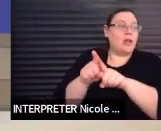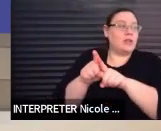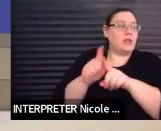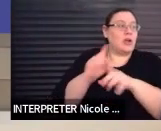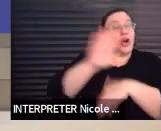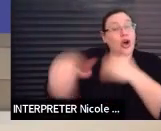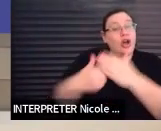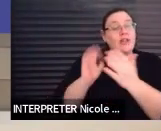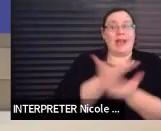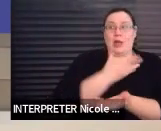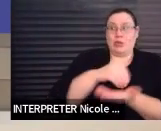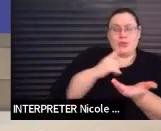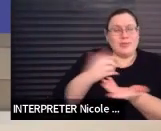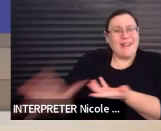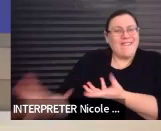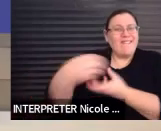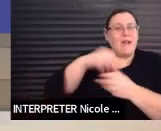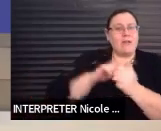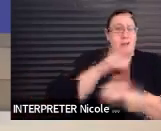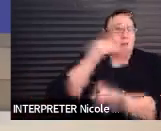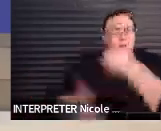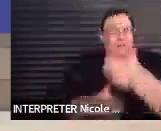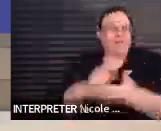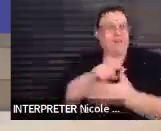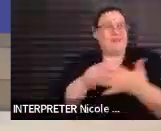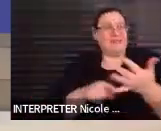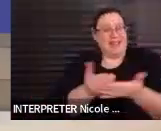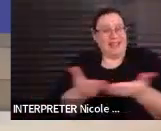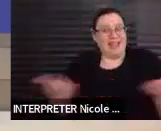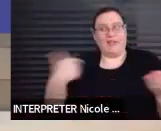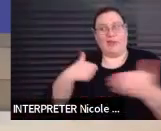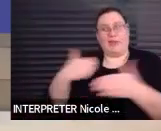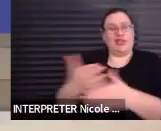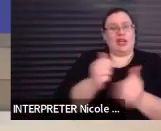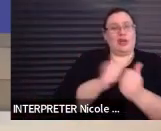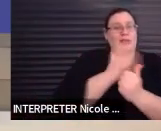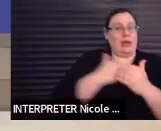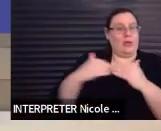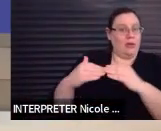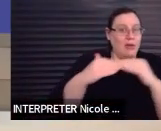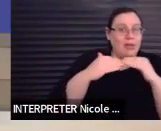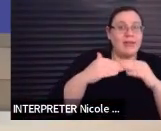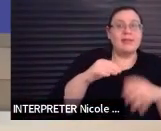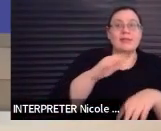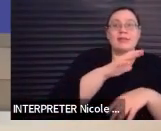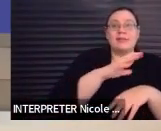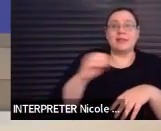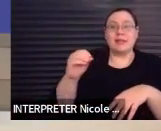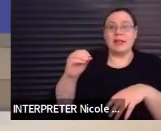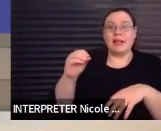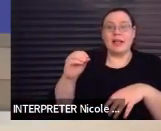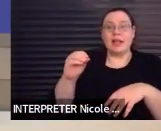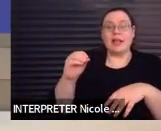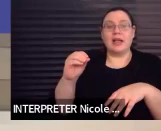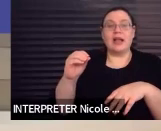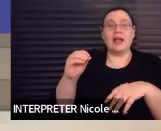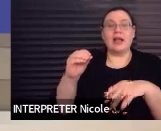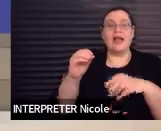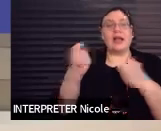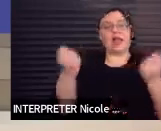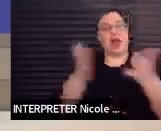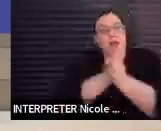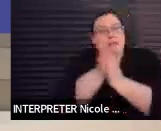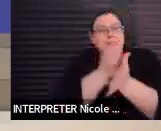this process. So these are the stuff that we have shared with our colleagues, and there was a lot of interest. It was an